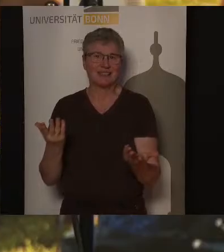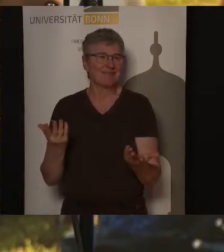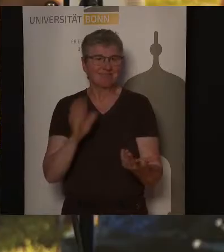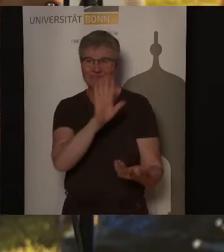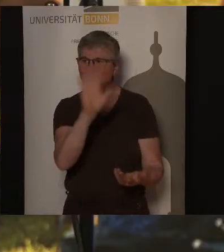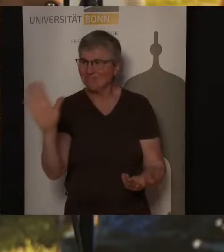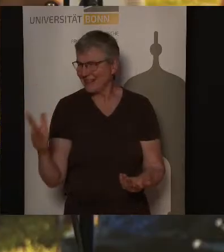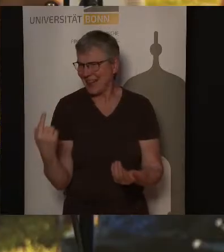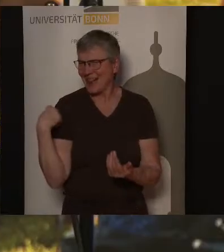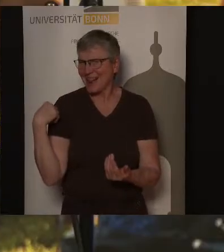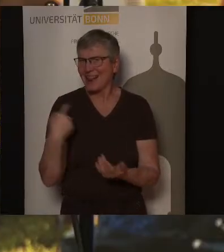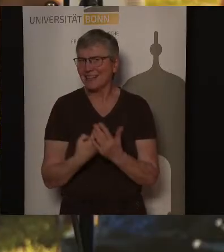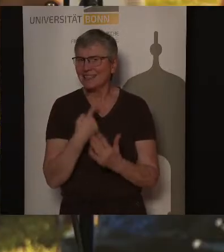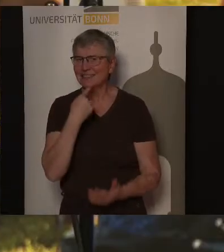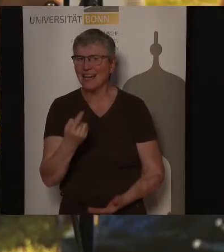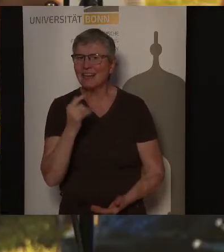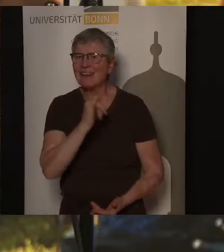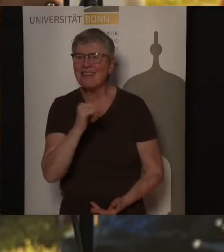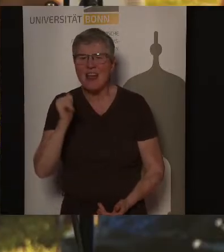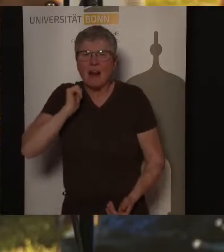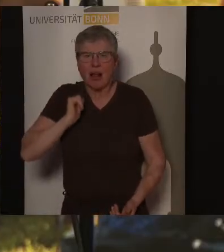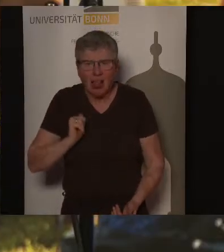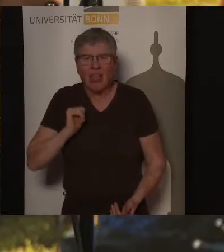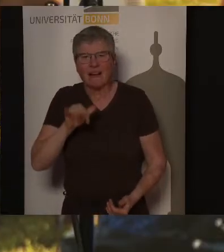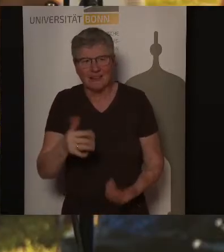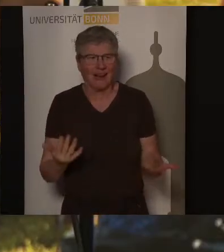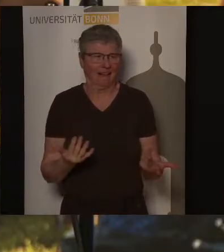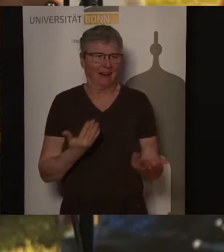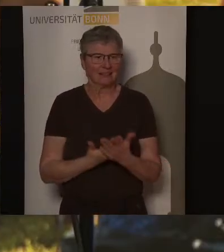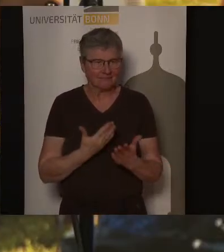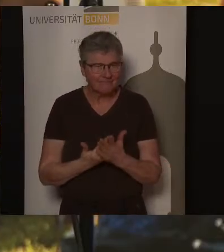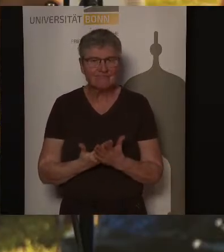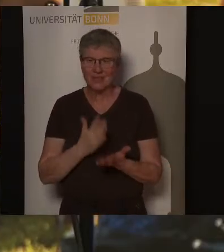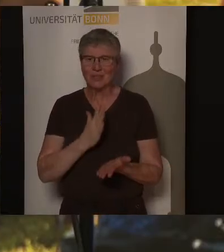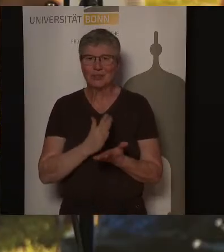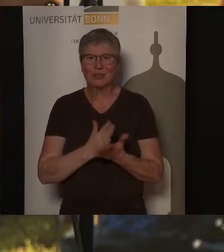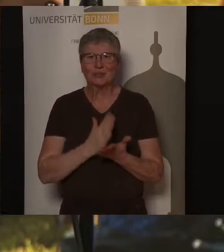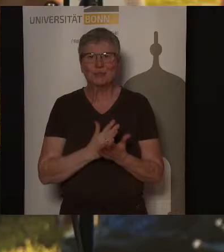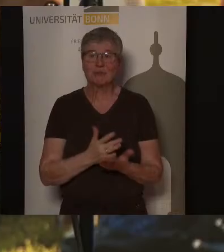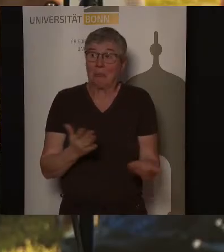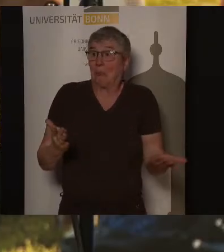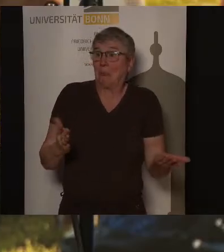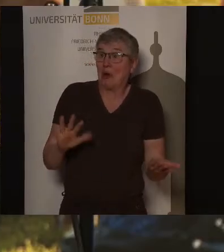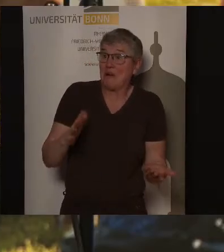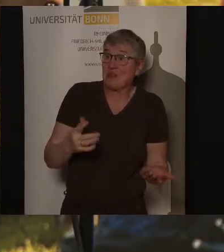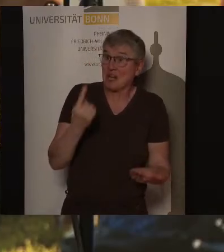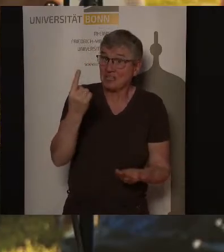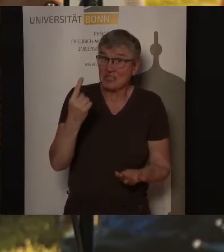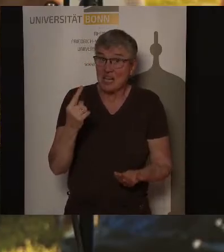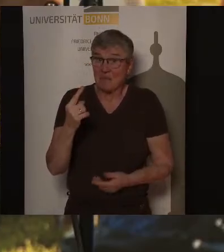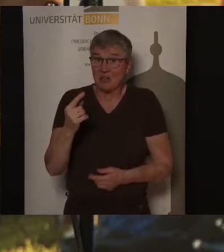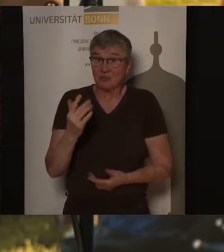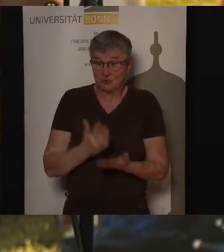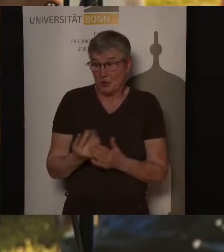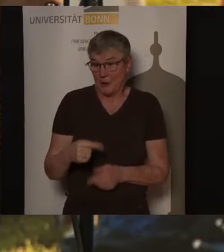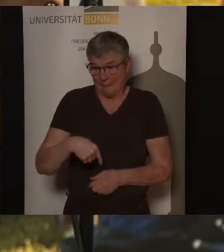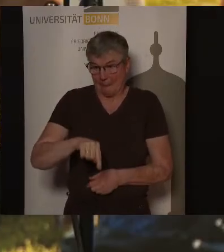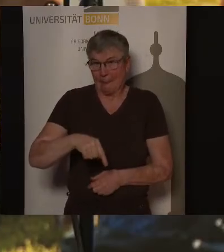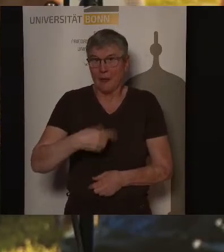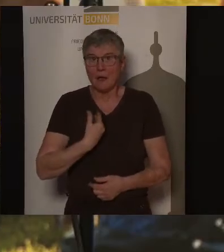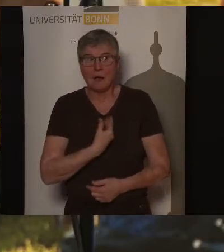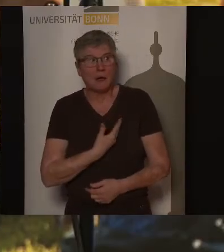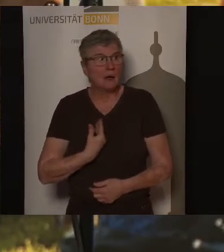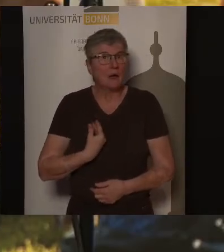really. It's very diverse. People's needs are very diverse. It might be on how,